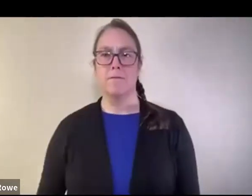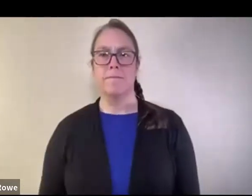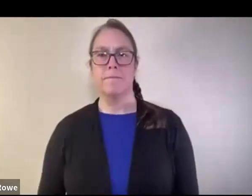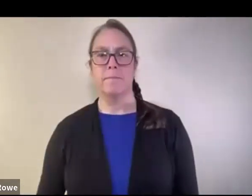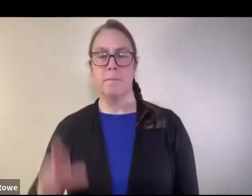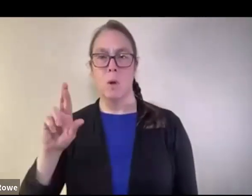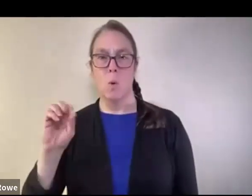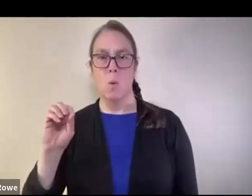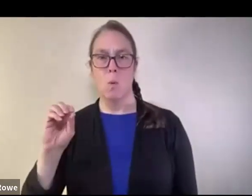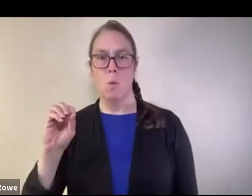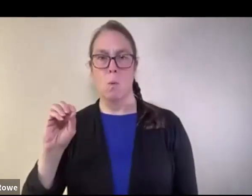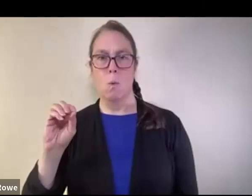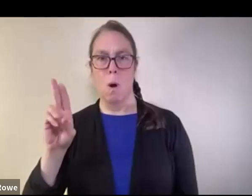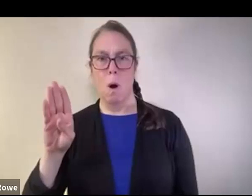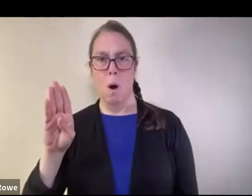Robin